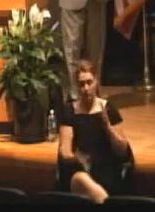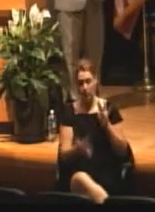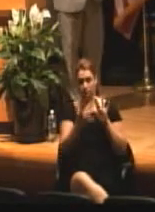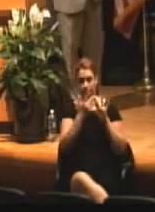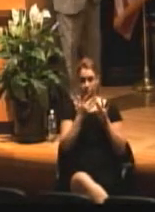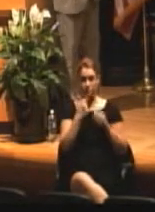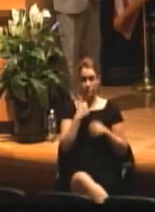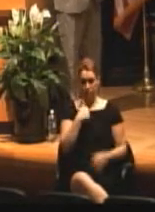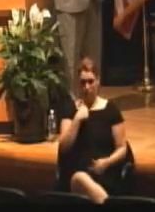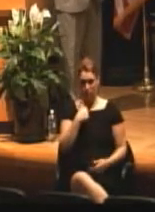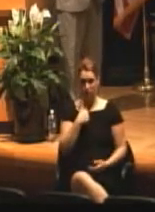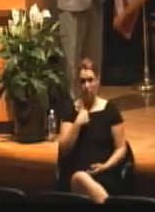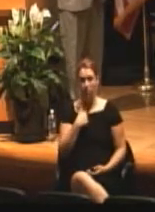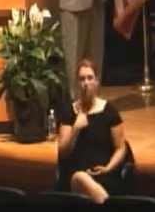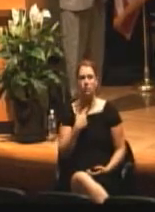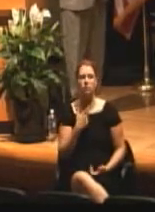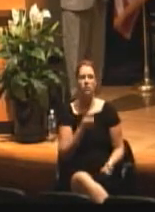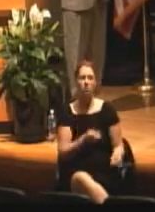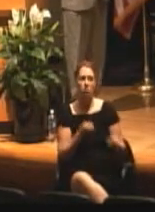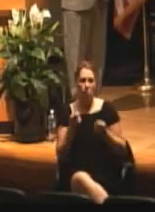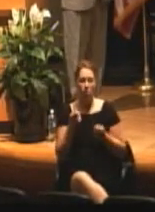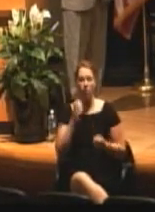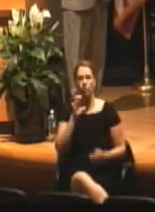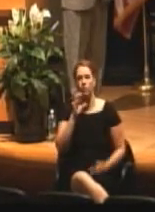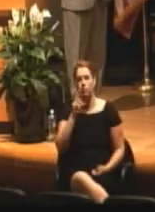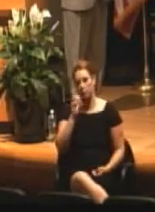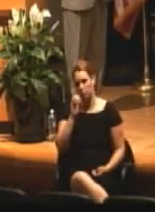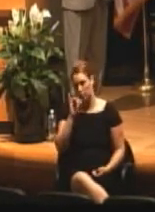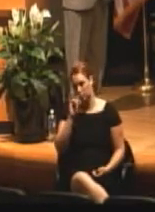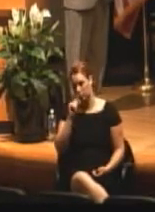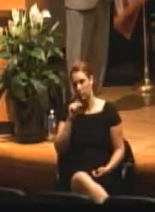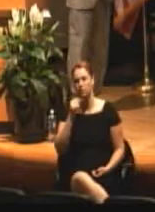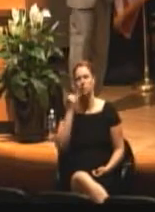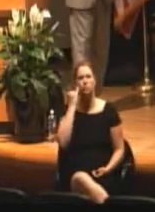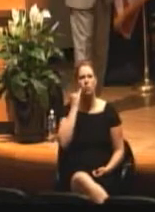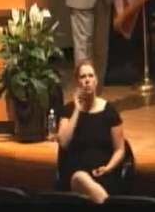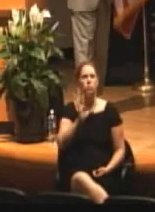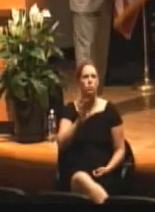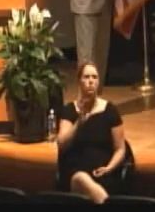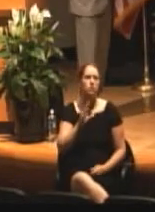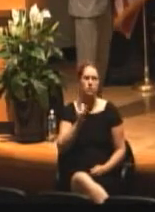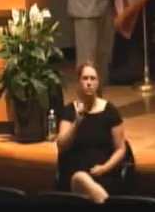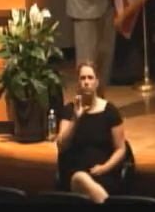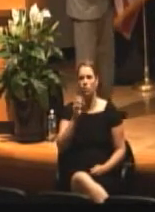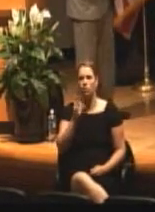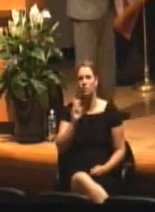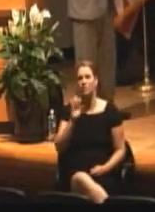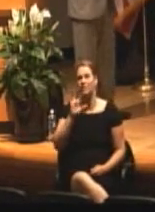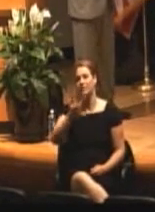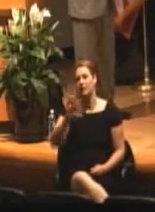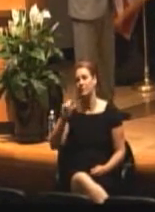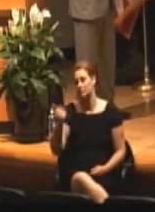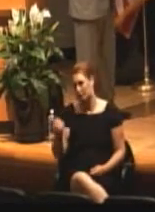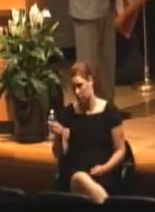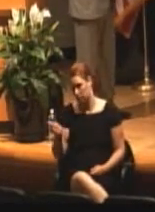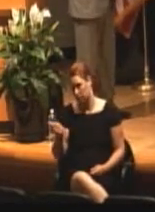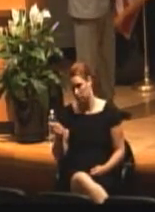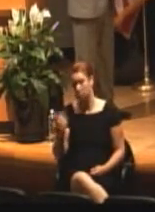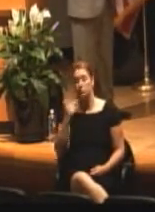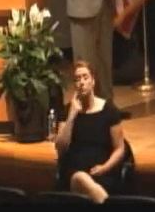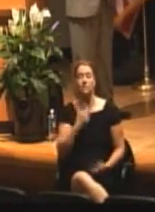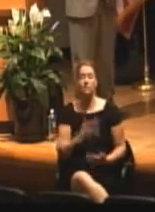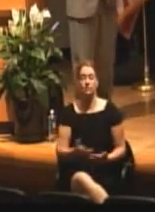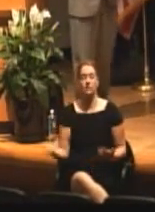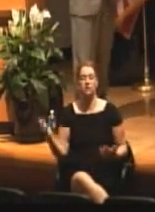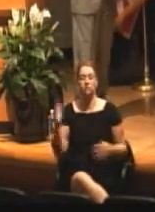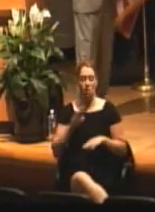for that matter. They pull your credit and your scores, let's say it's, you know, 510 for whatever reason, and there's things on there that were from a few years